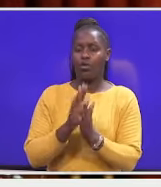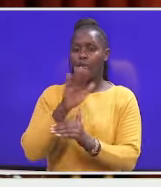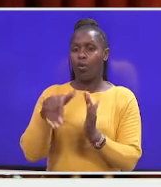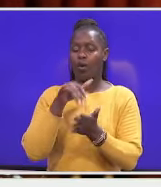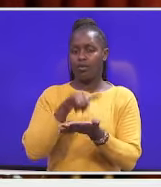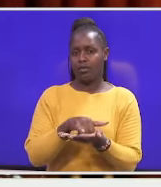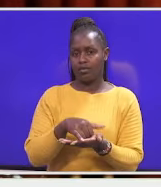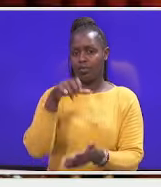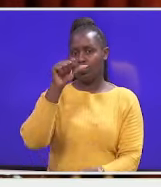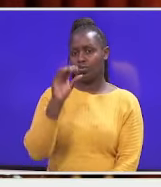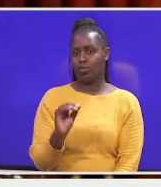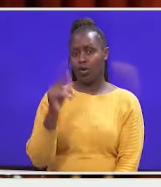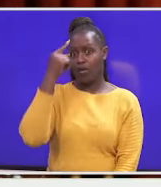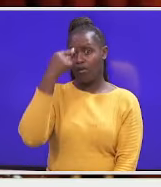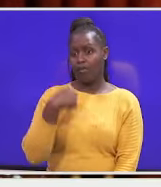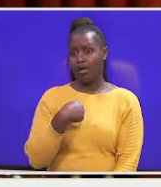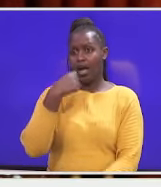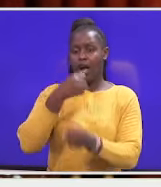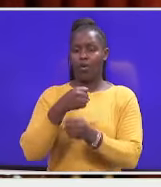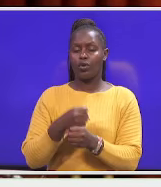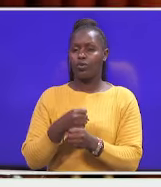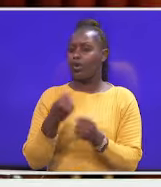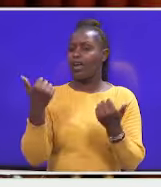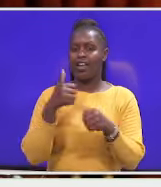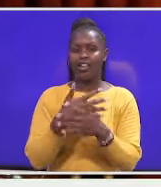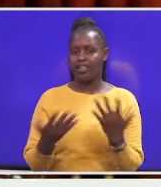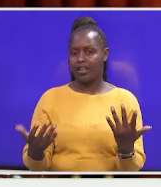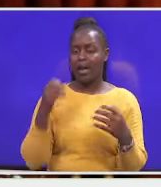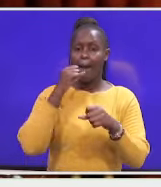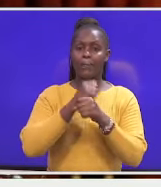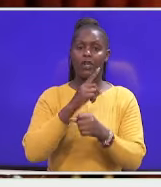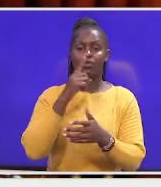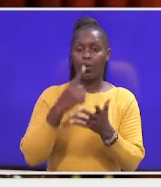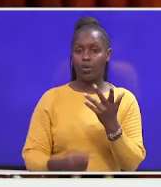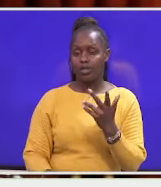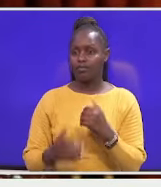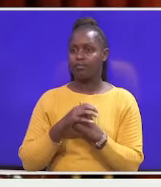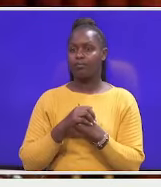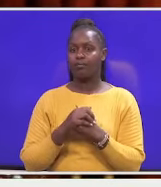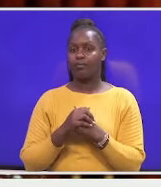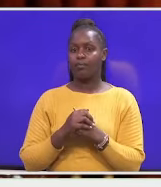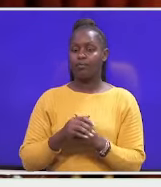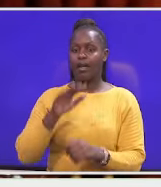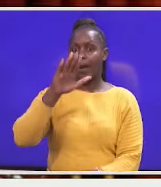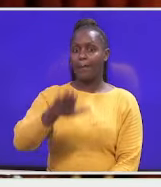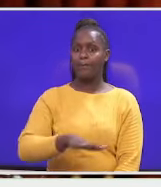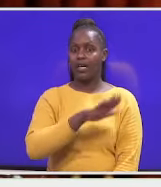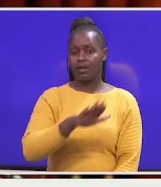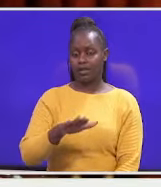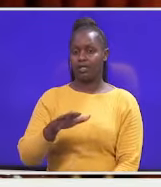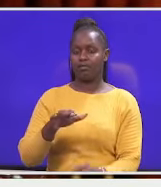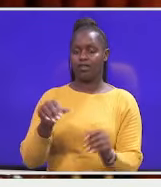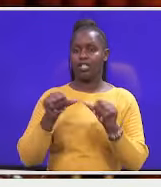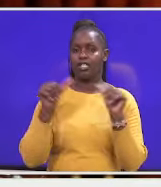me, I will do whatever it takes to ensure that this parliament is safe and